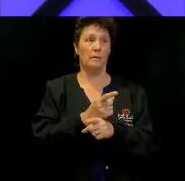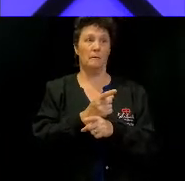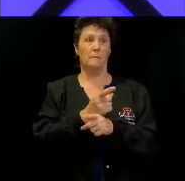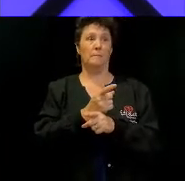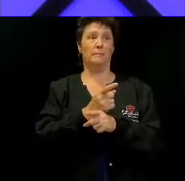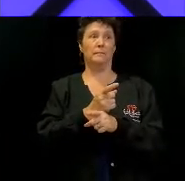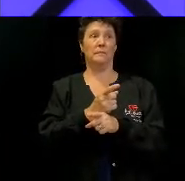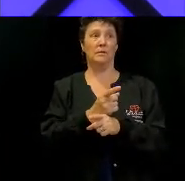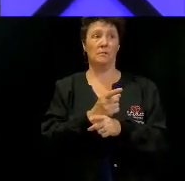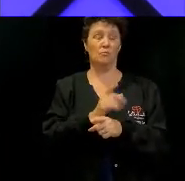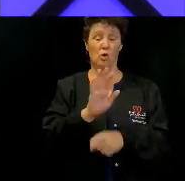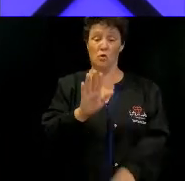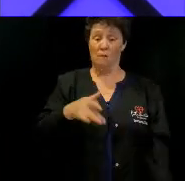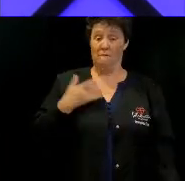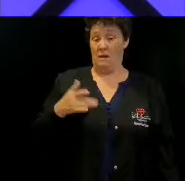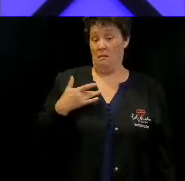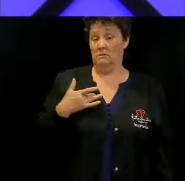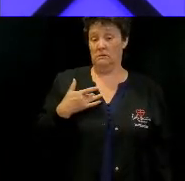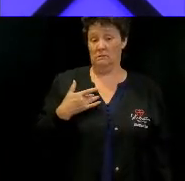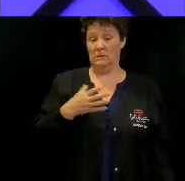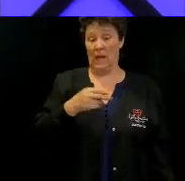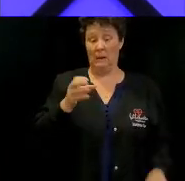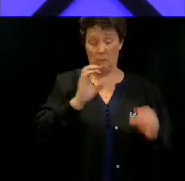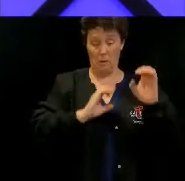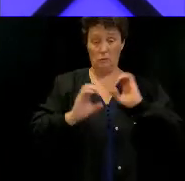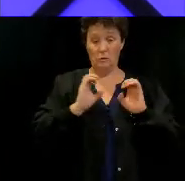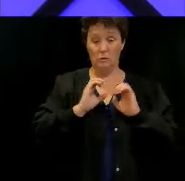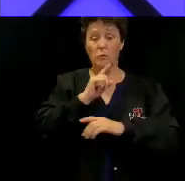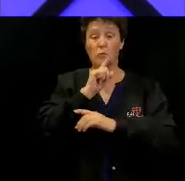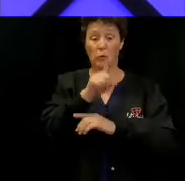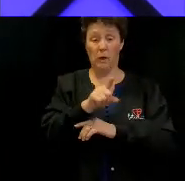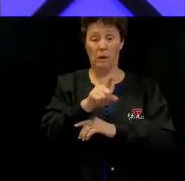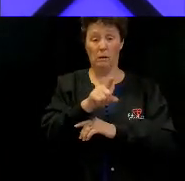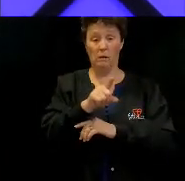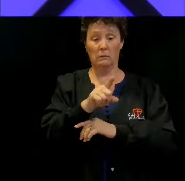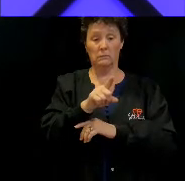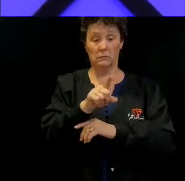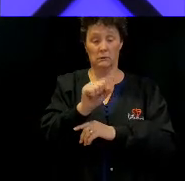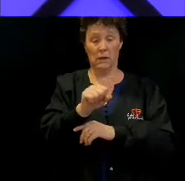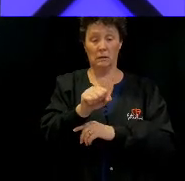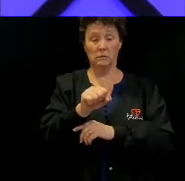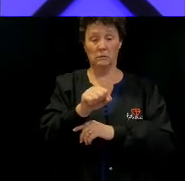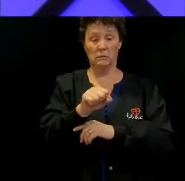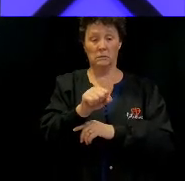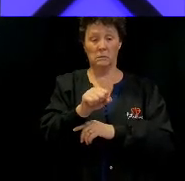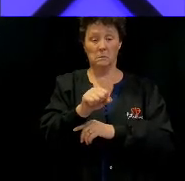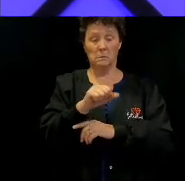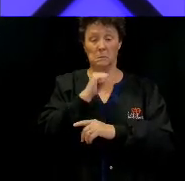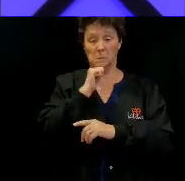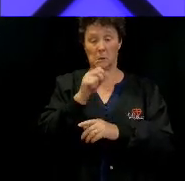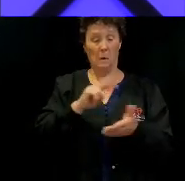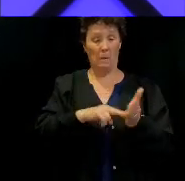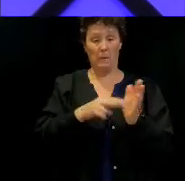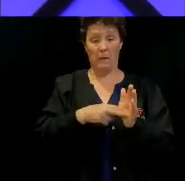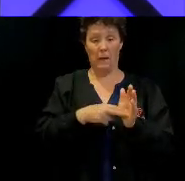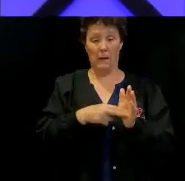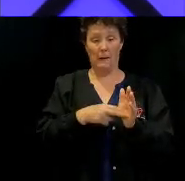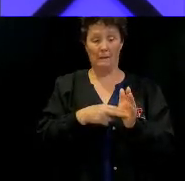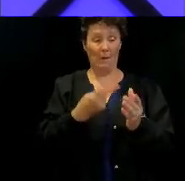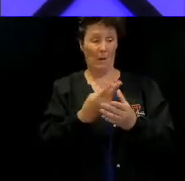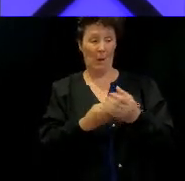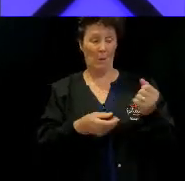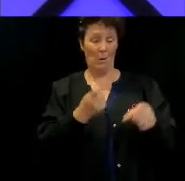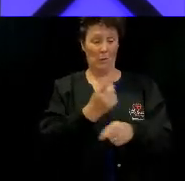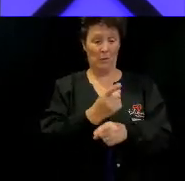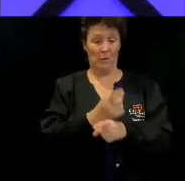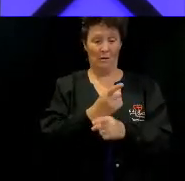Your feelings and emotions are real, but it doesn't mean they're right.